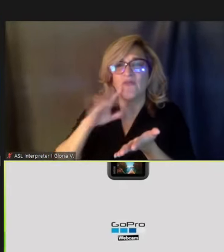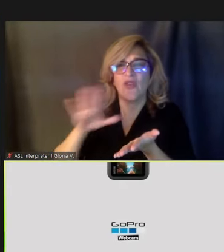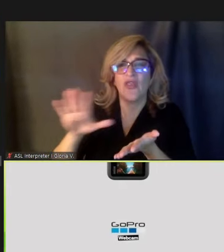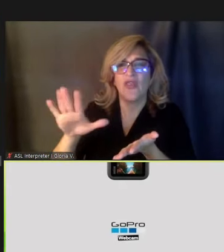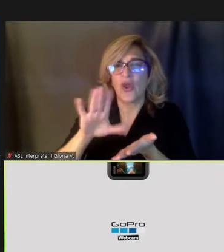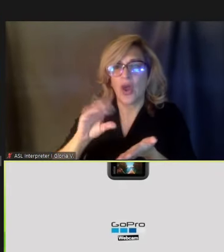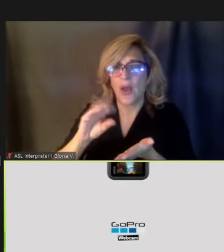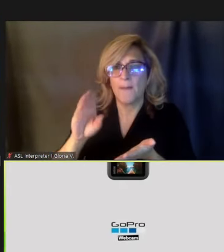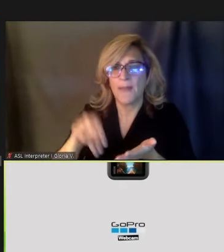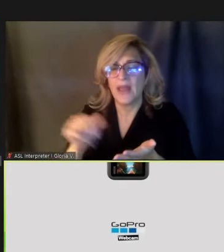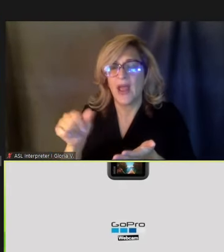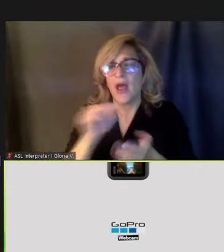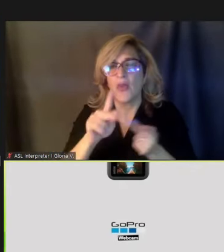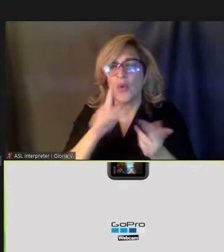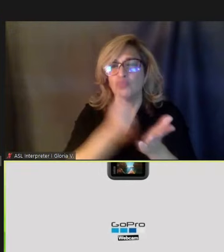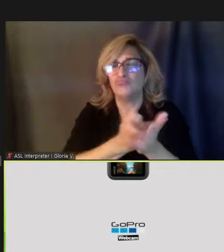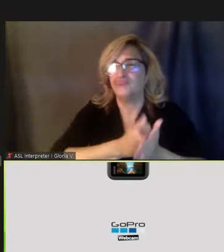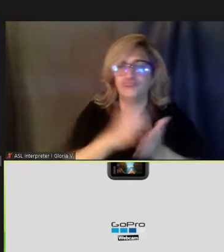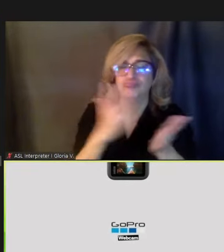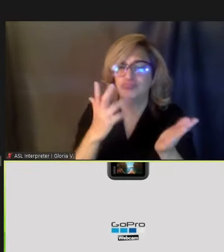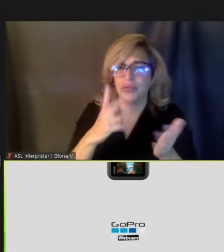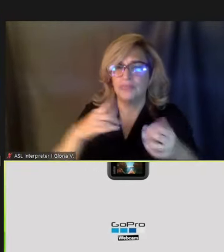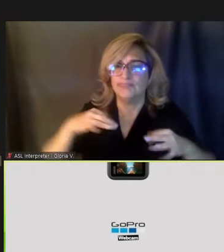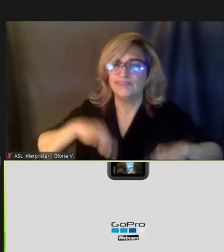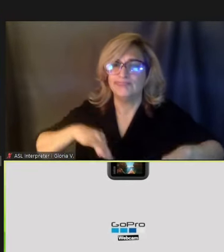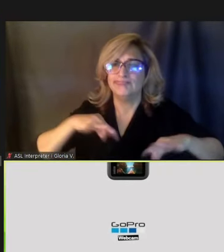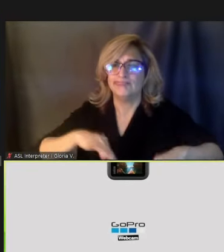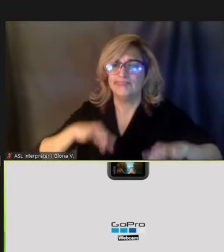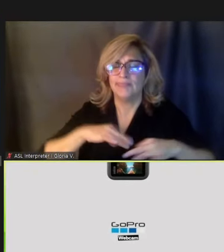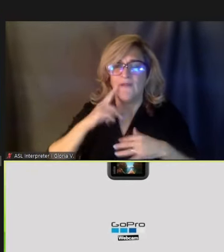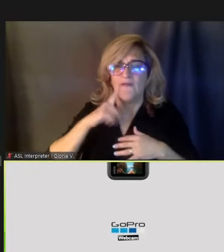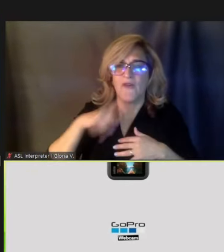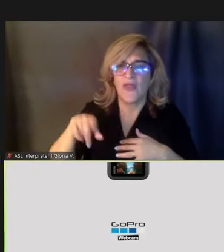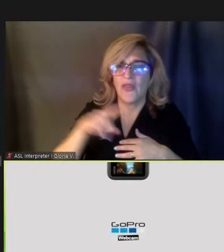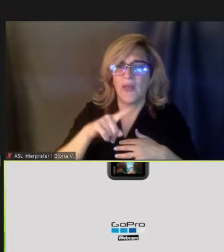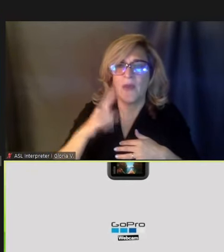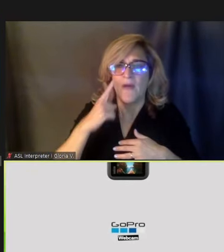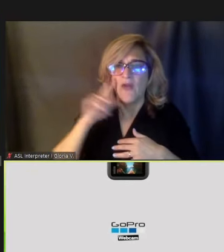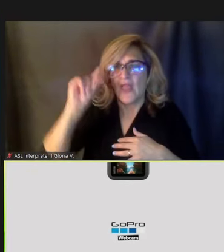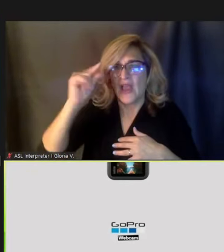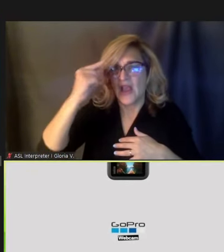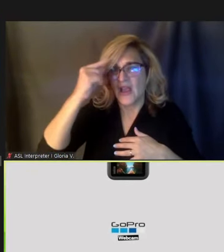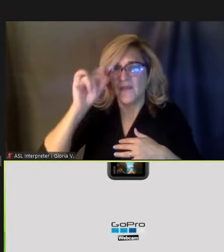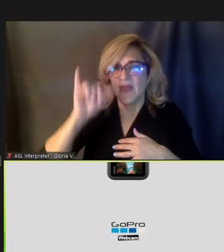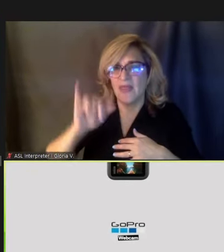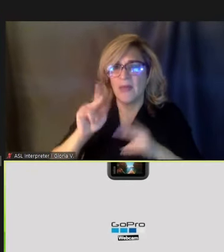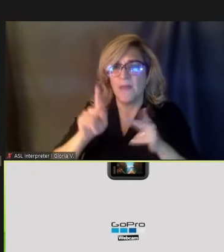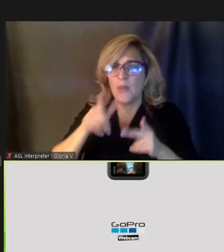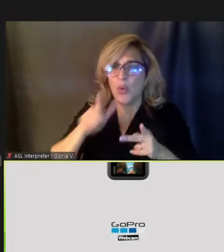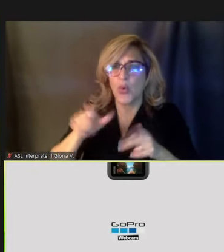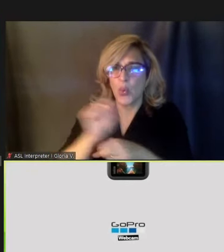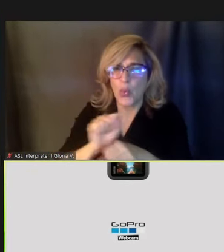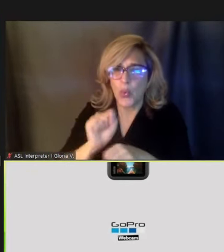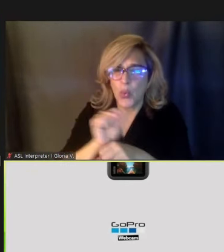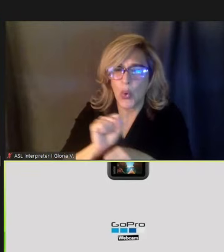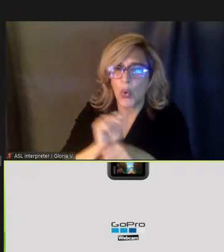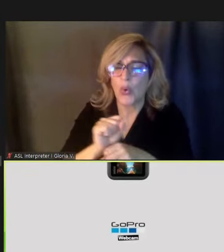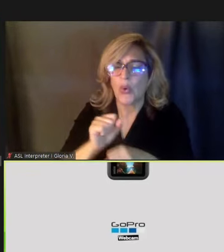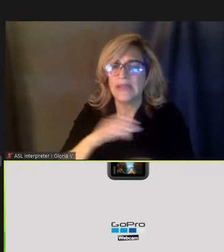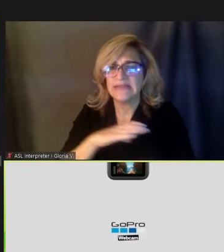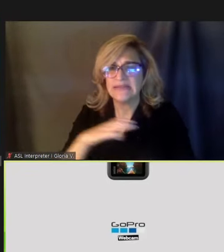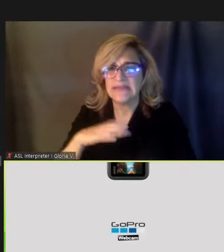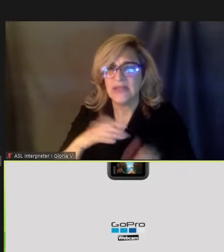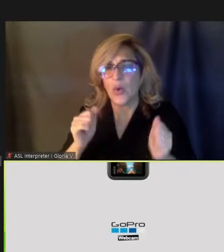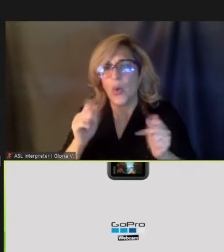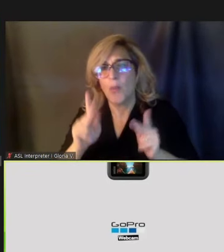also all in for this. This is a pocket change for them as they reap the benefits of the government forcing citizens to haul kids and the disabled